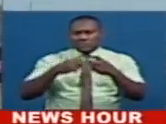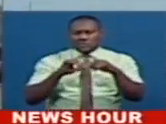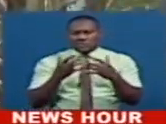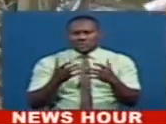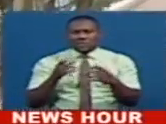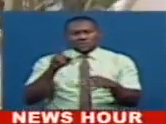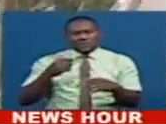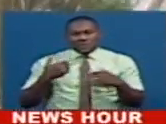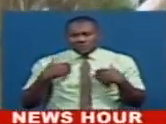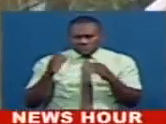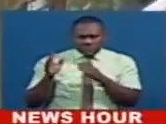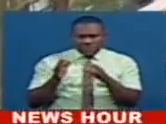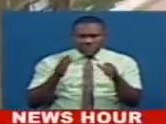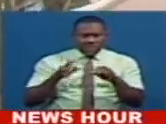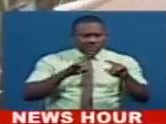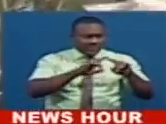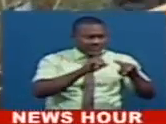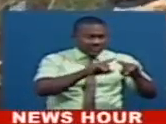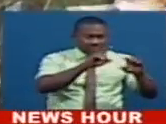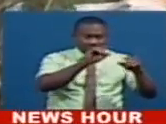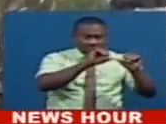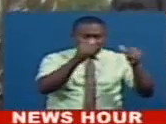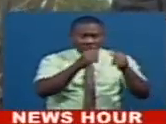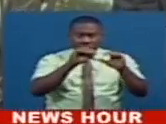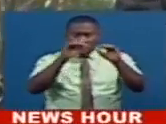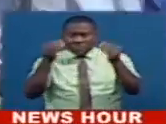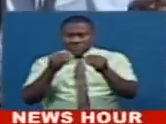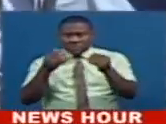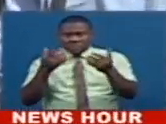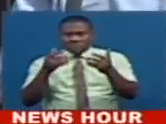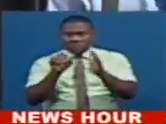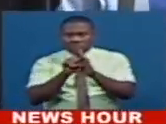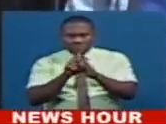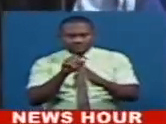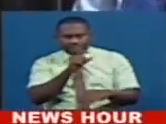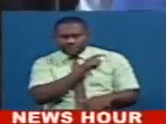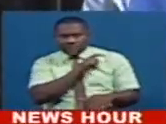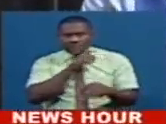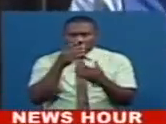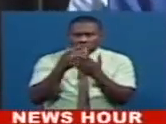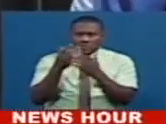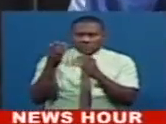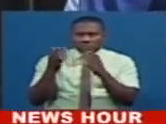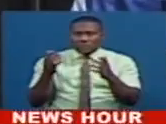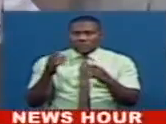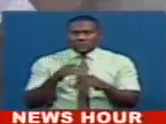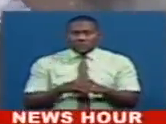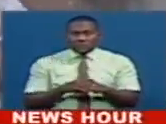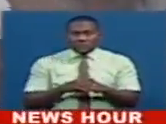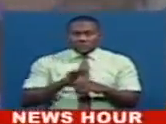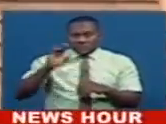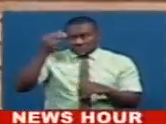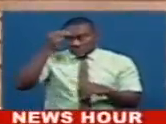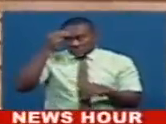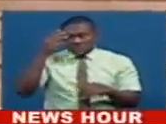comprehensive coordinated system between the various agencies such as the Ghana Police Service, the Prison Service, the Ministry of